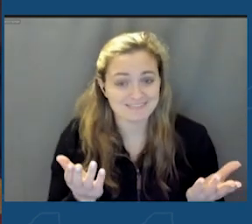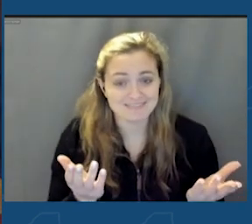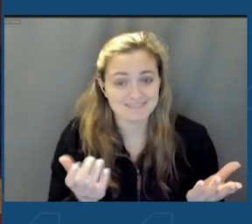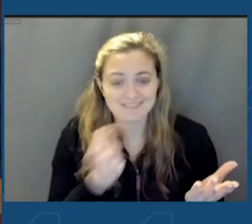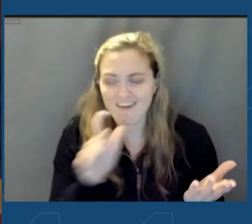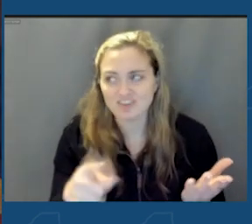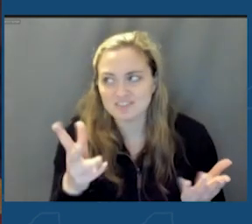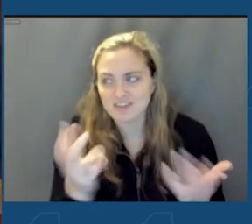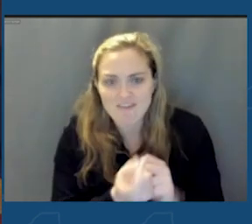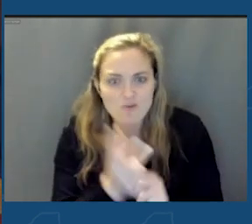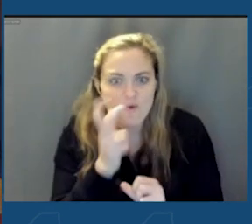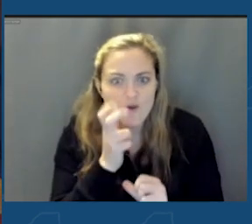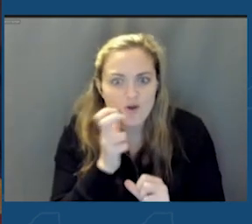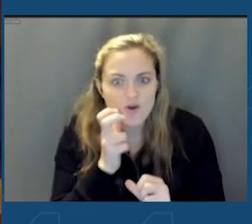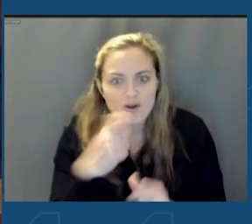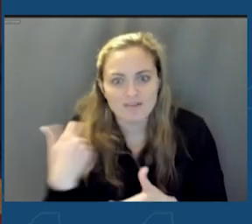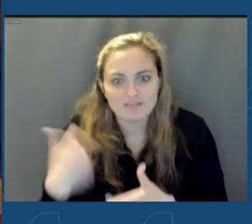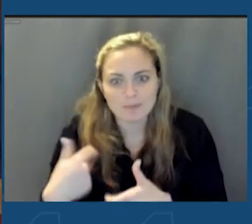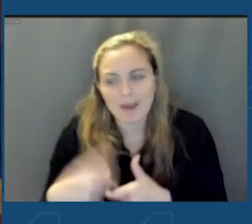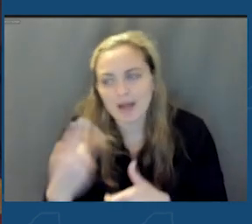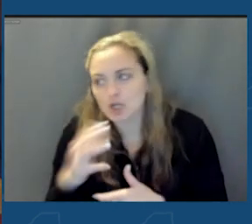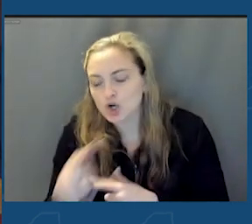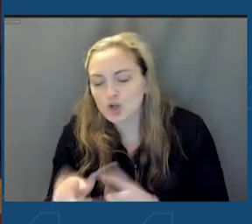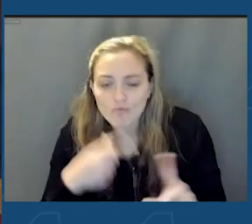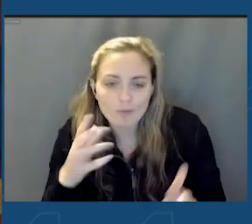heard of Spanish Harlem from the song, right?